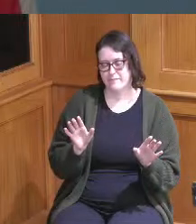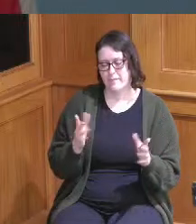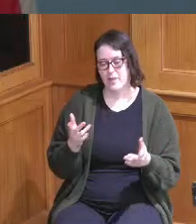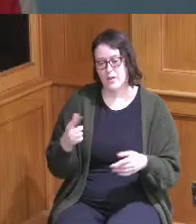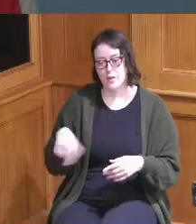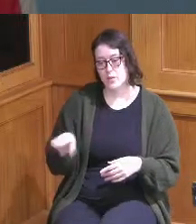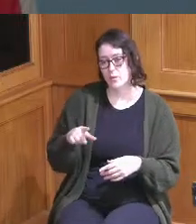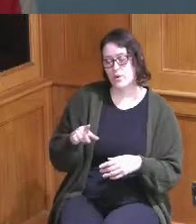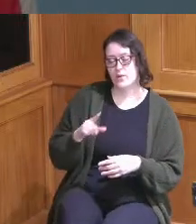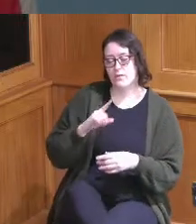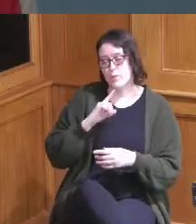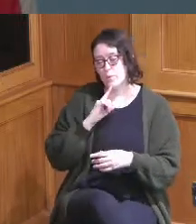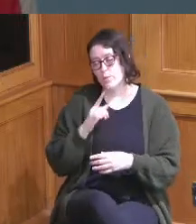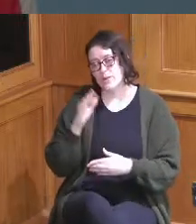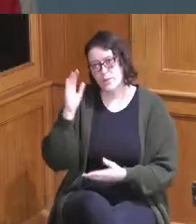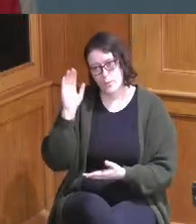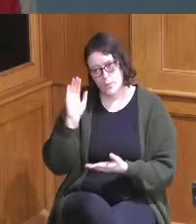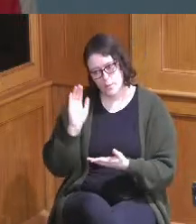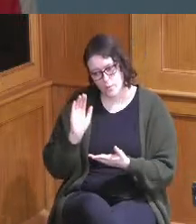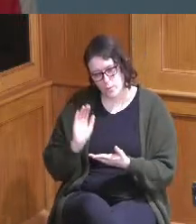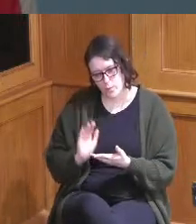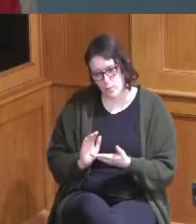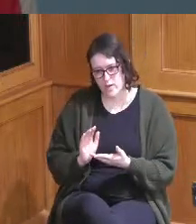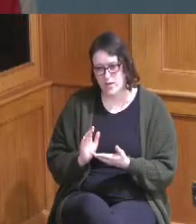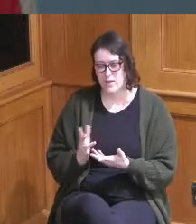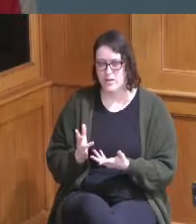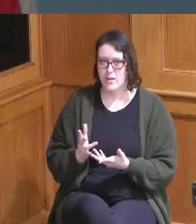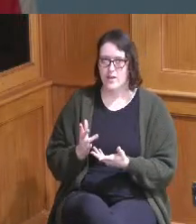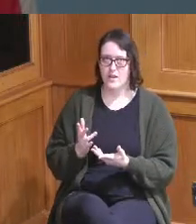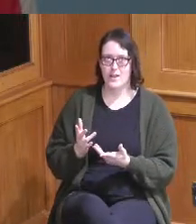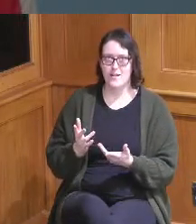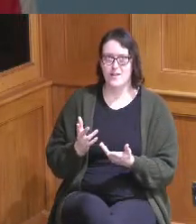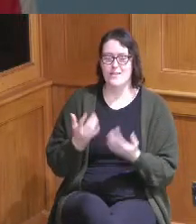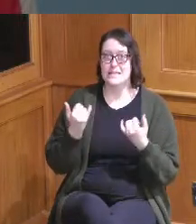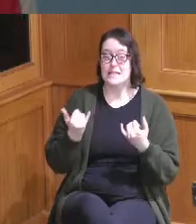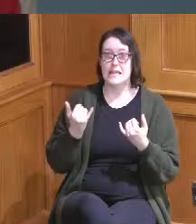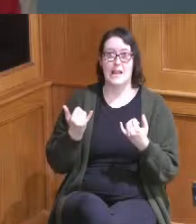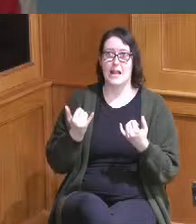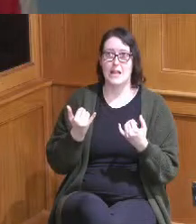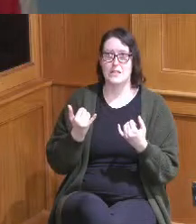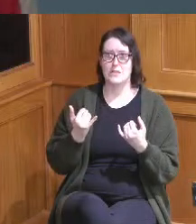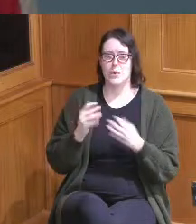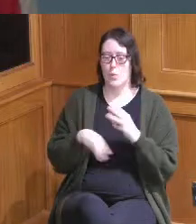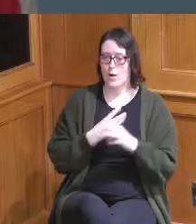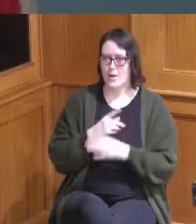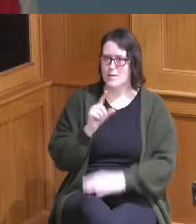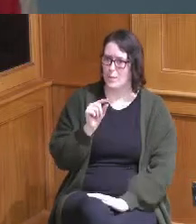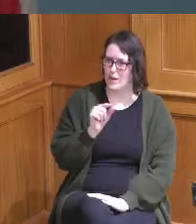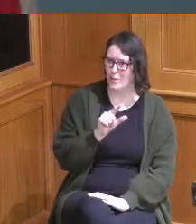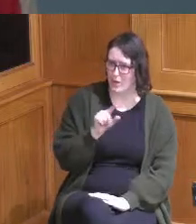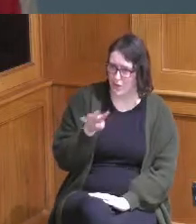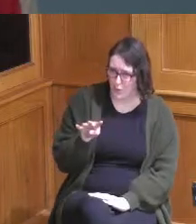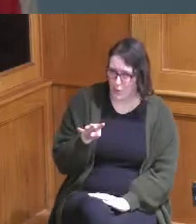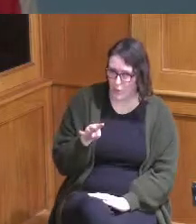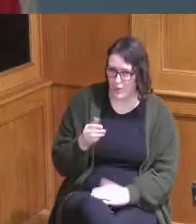have really reduced the numbers, and in a civilized world as we have, to even have those low